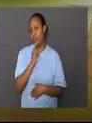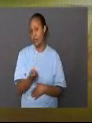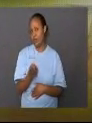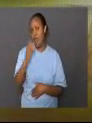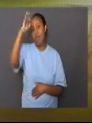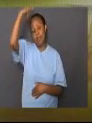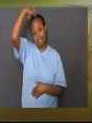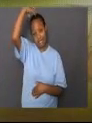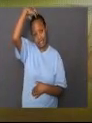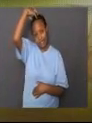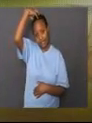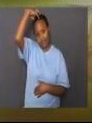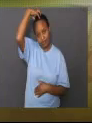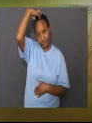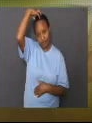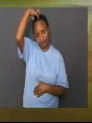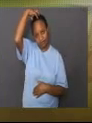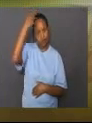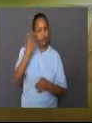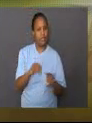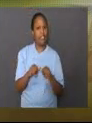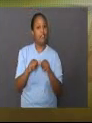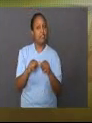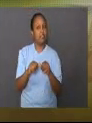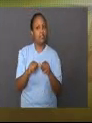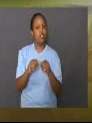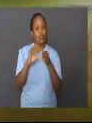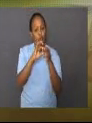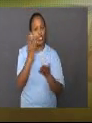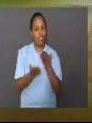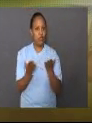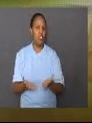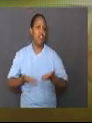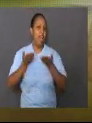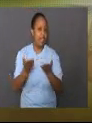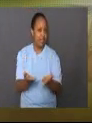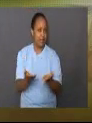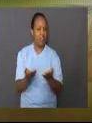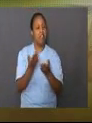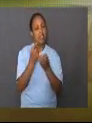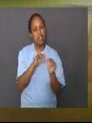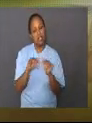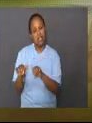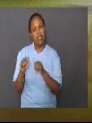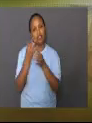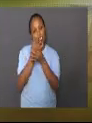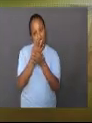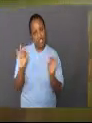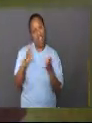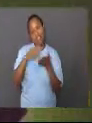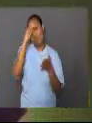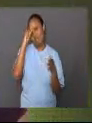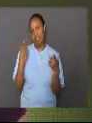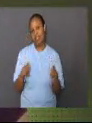the government to be able to continue to provide social services like free state